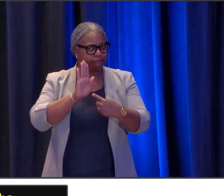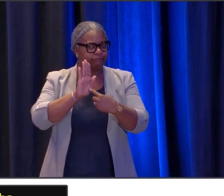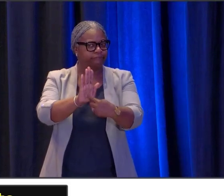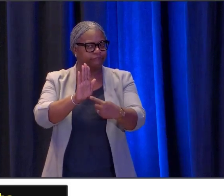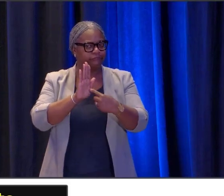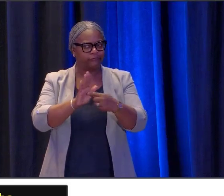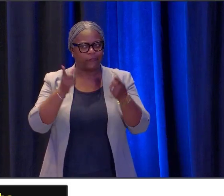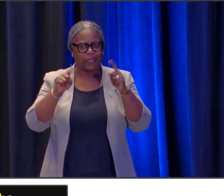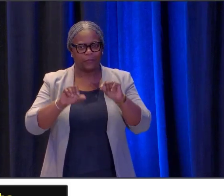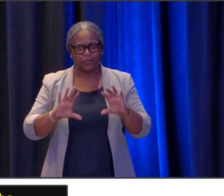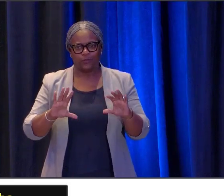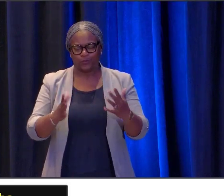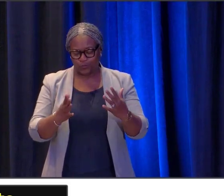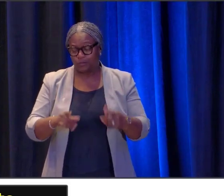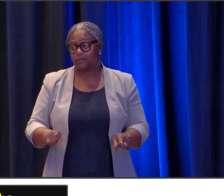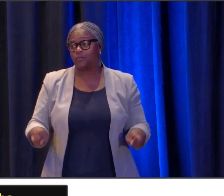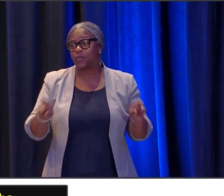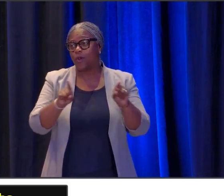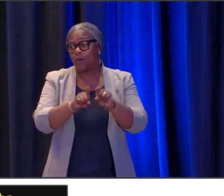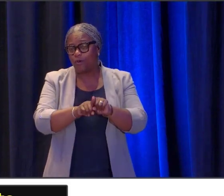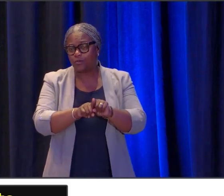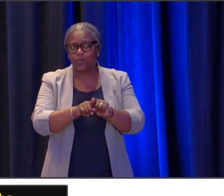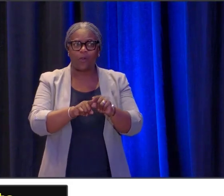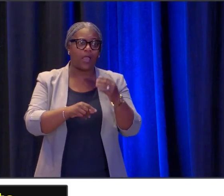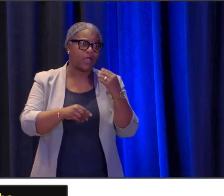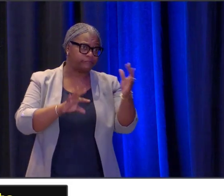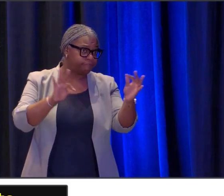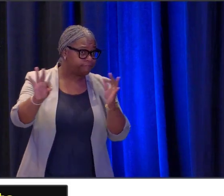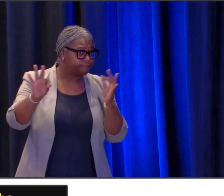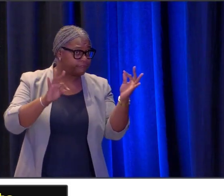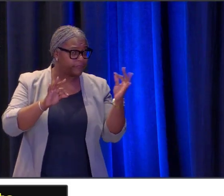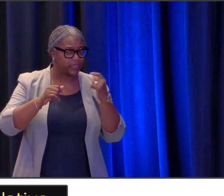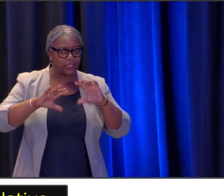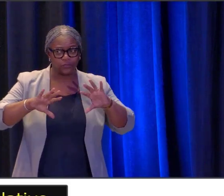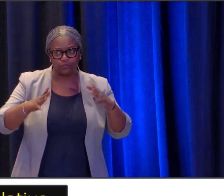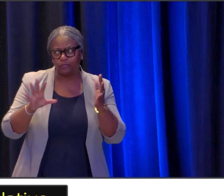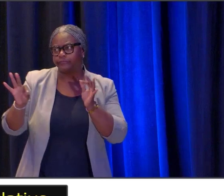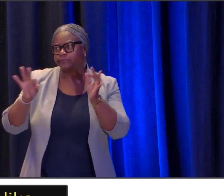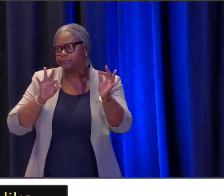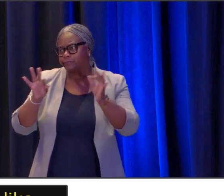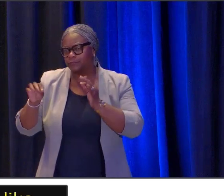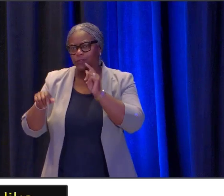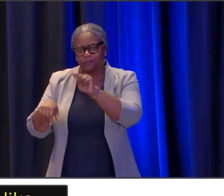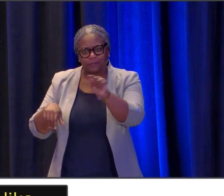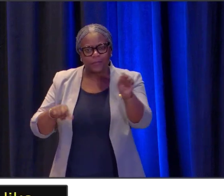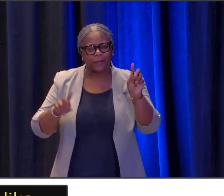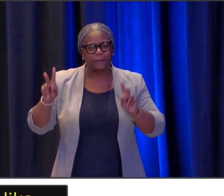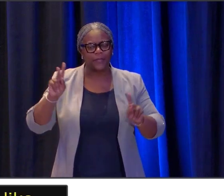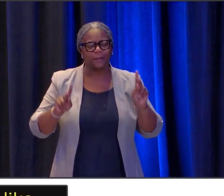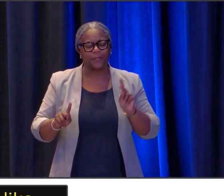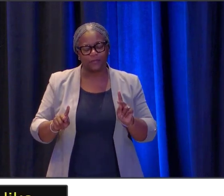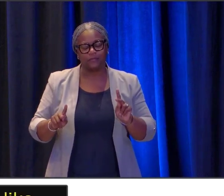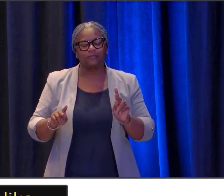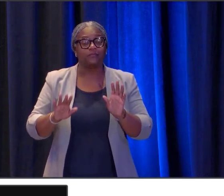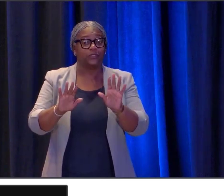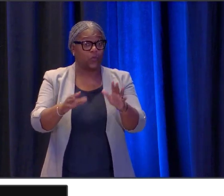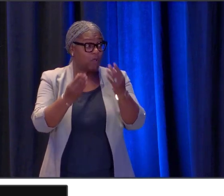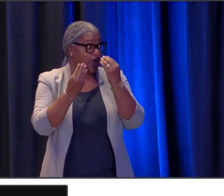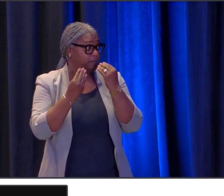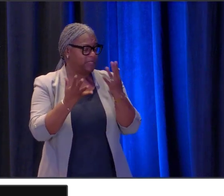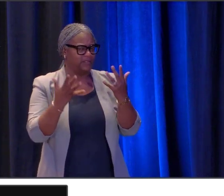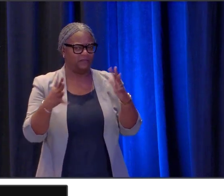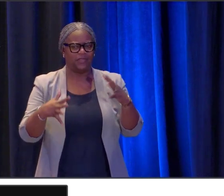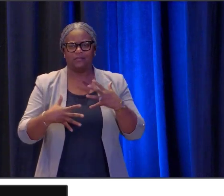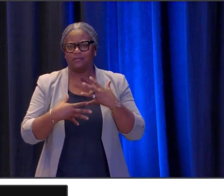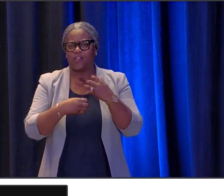I let folks know what Nickel is all about. And so I'm telling you with full confidence